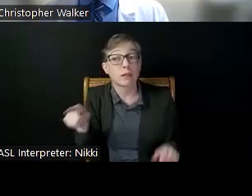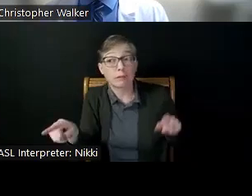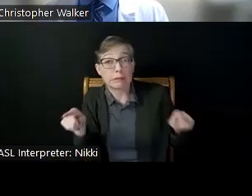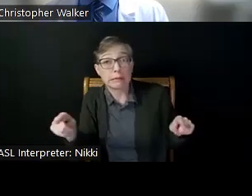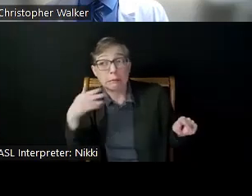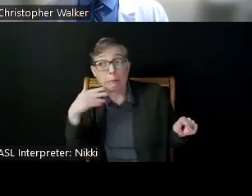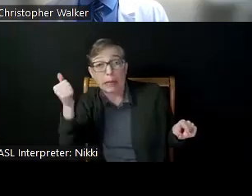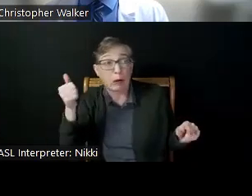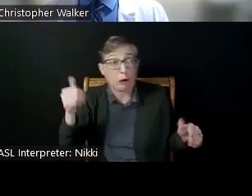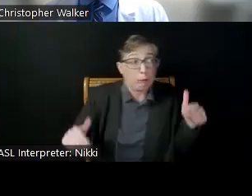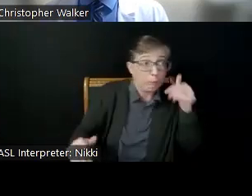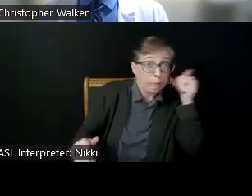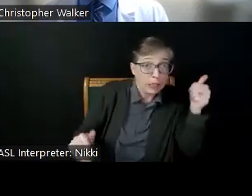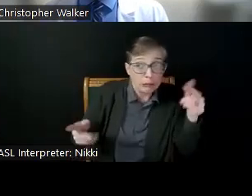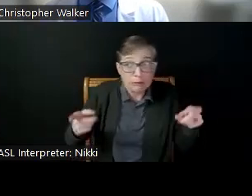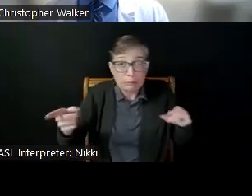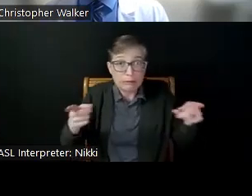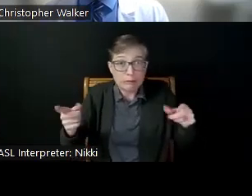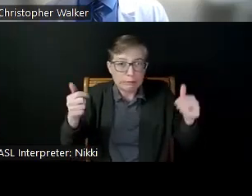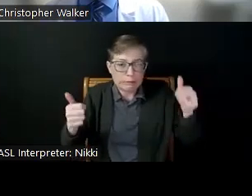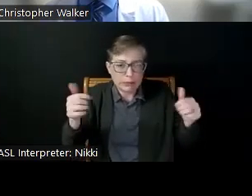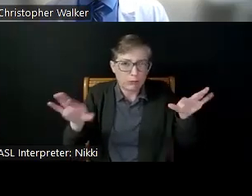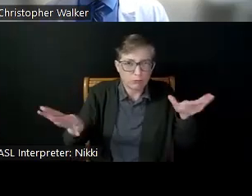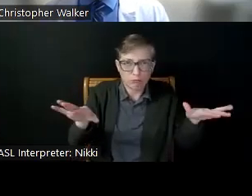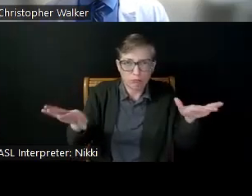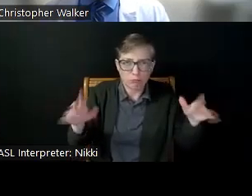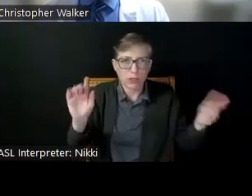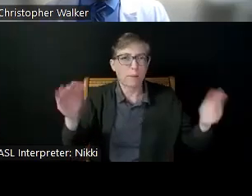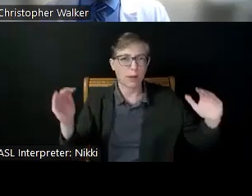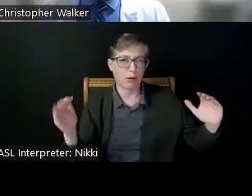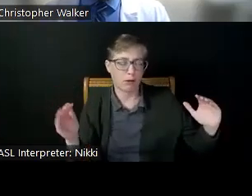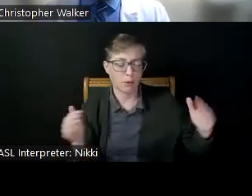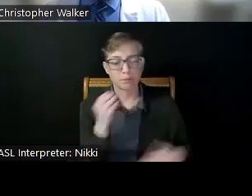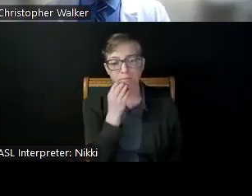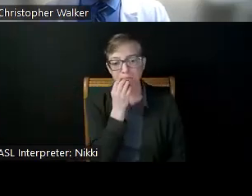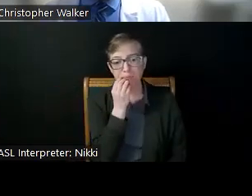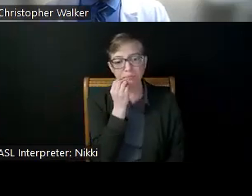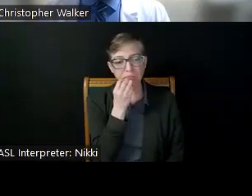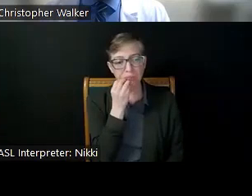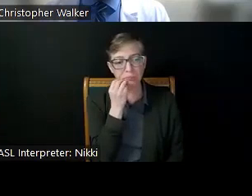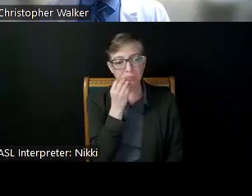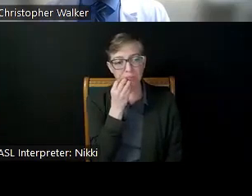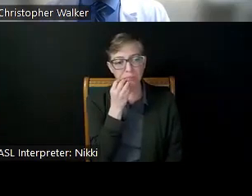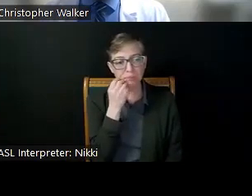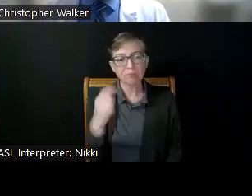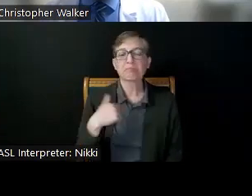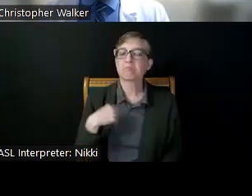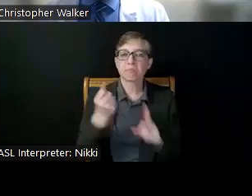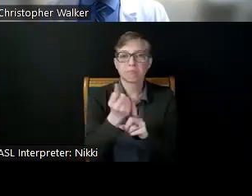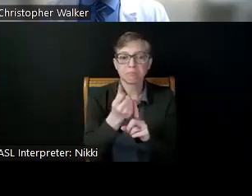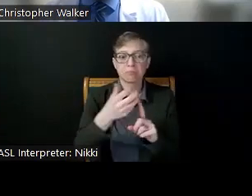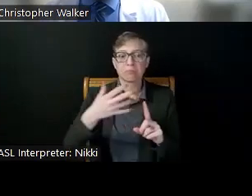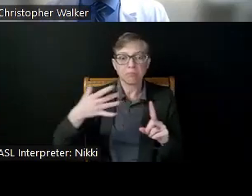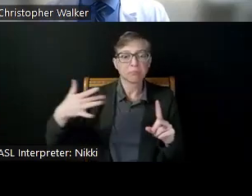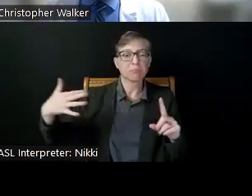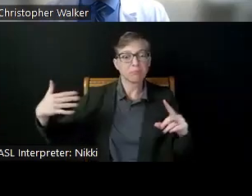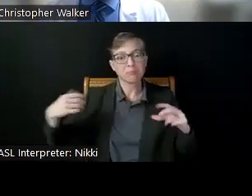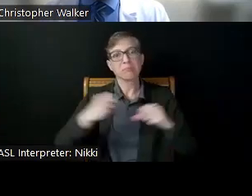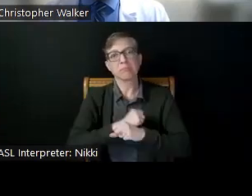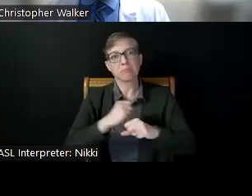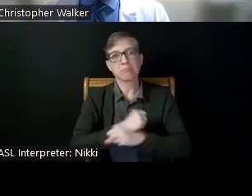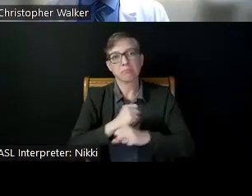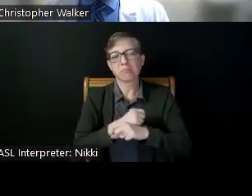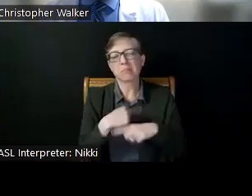types of lesions in the colon. So I won't go through the statistics here,